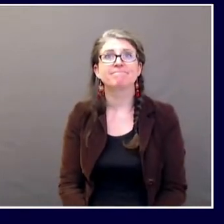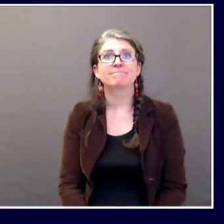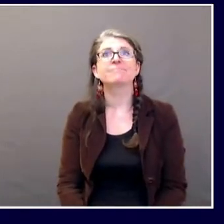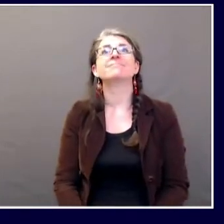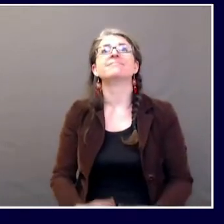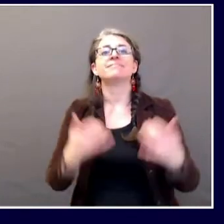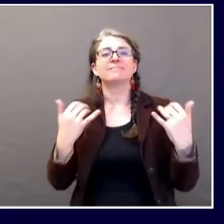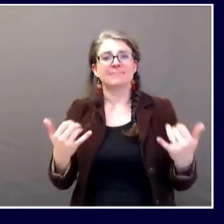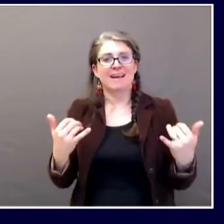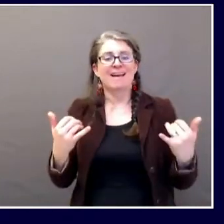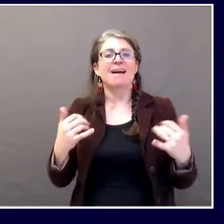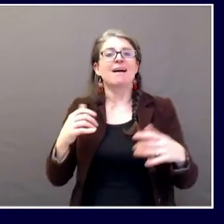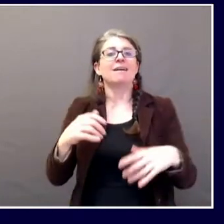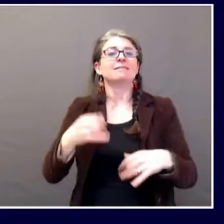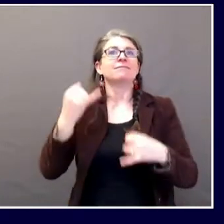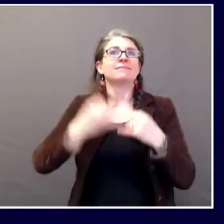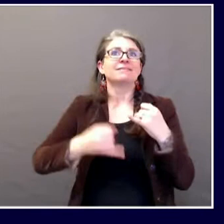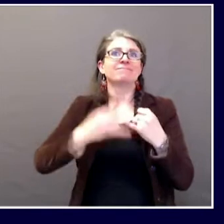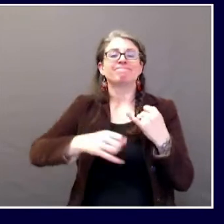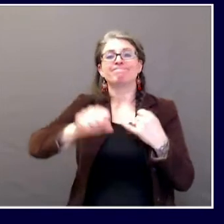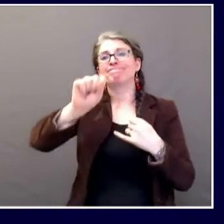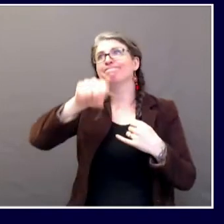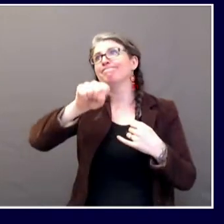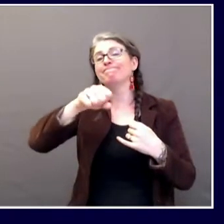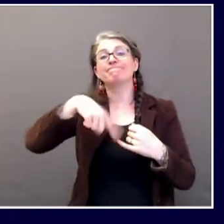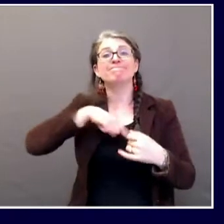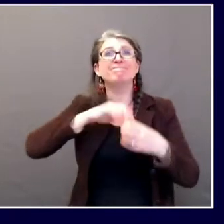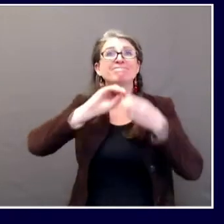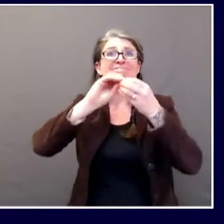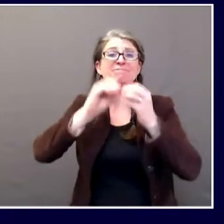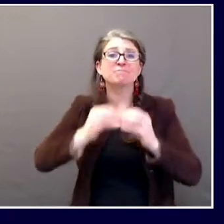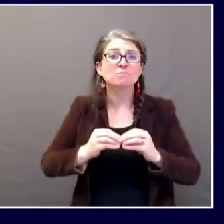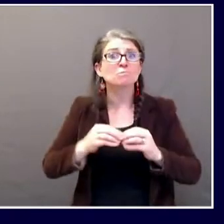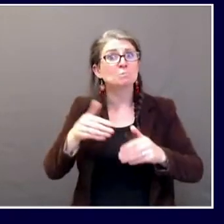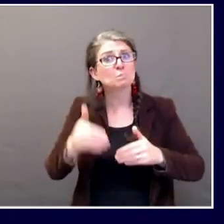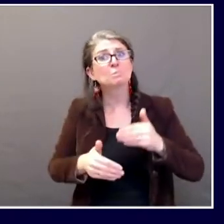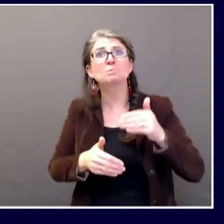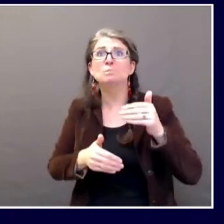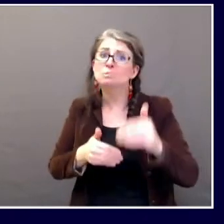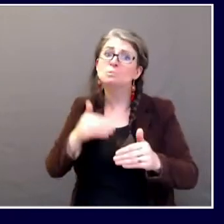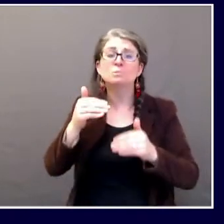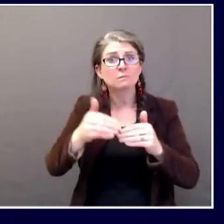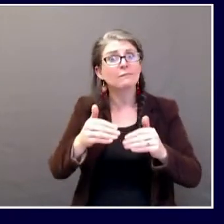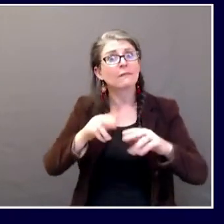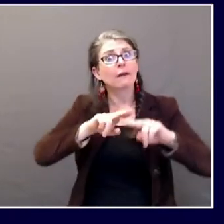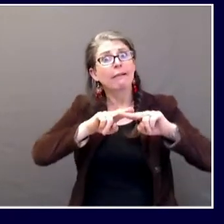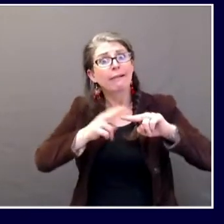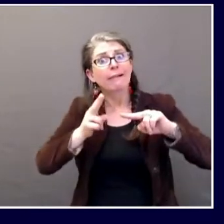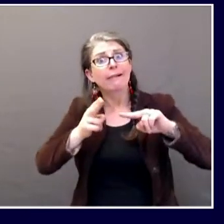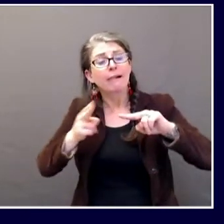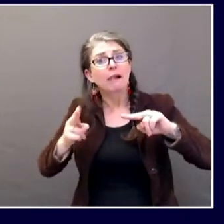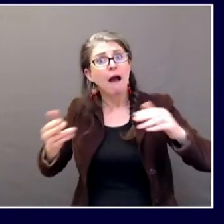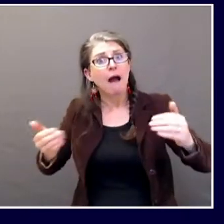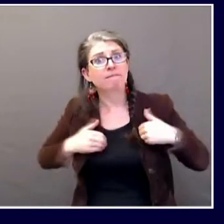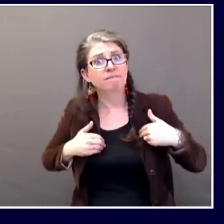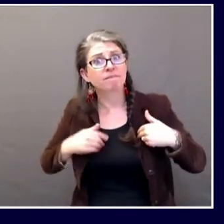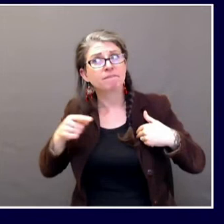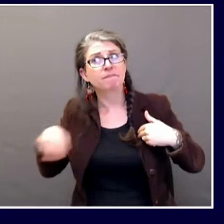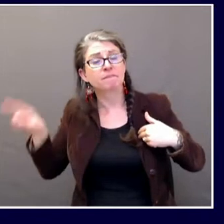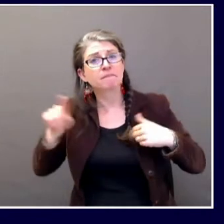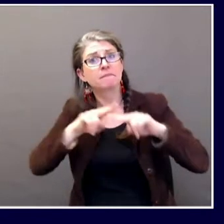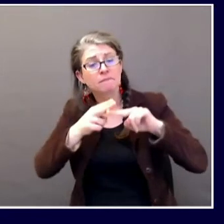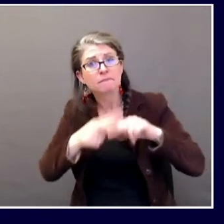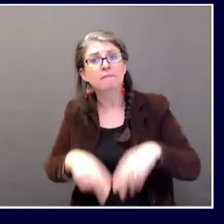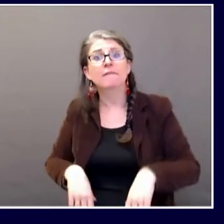lower hospitalizations, and lower overall number of new cases every day, there are still concerns on the